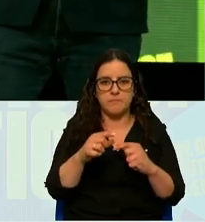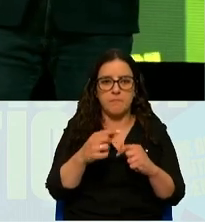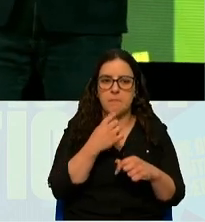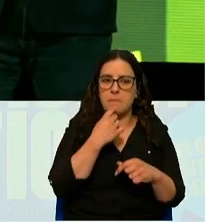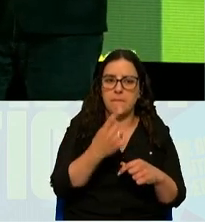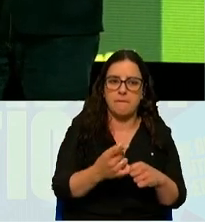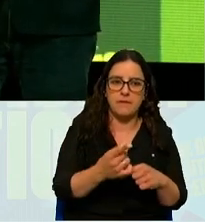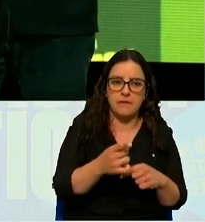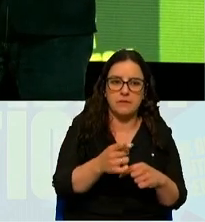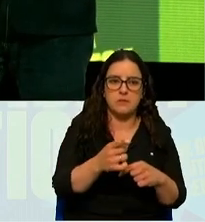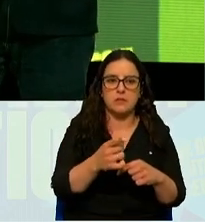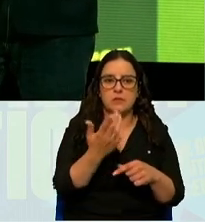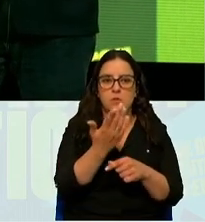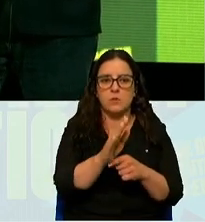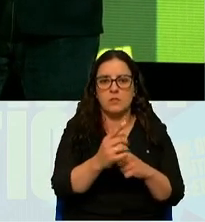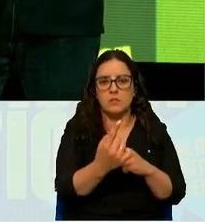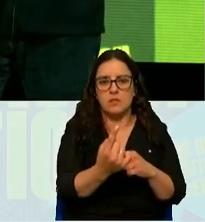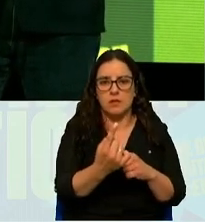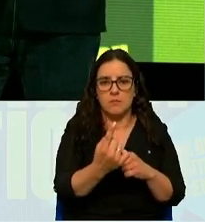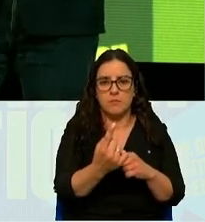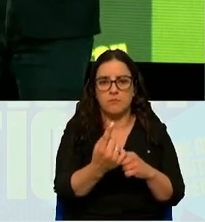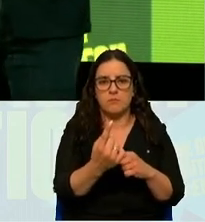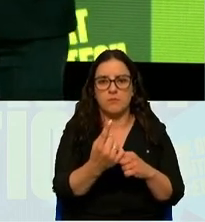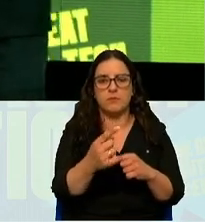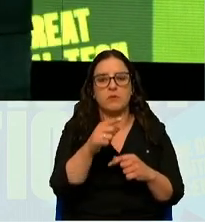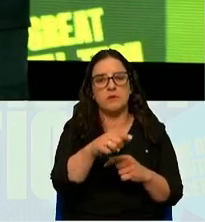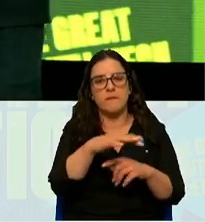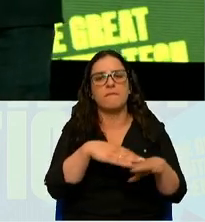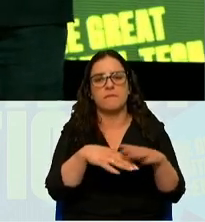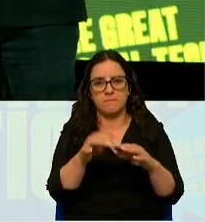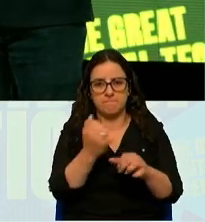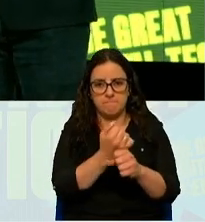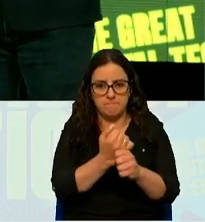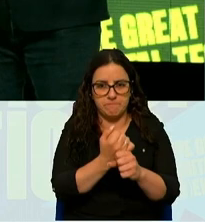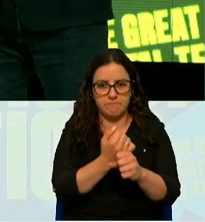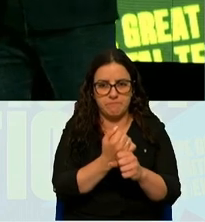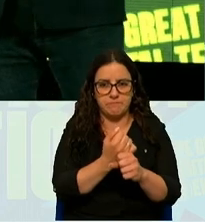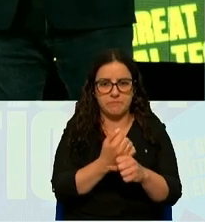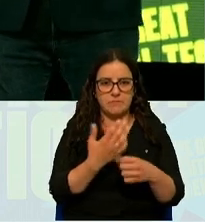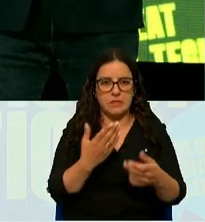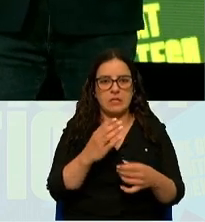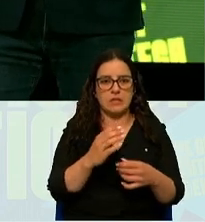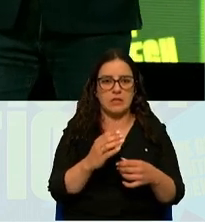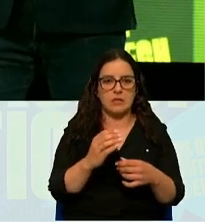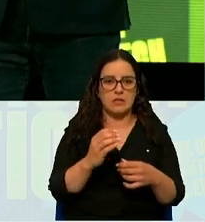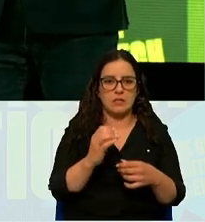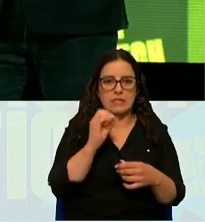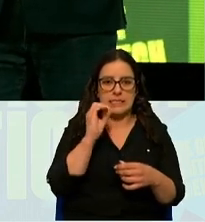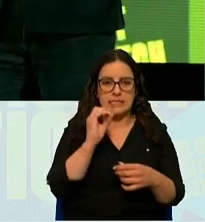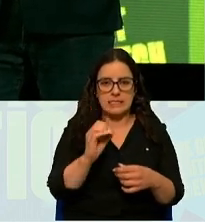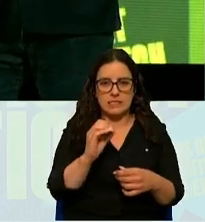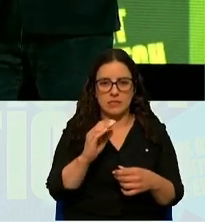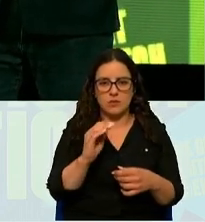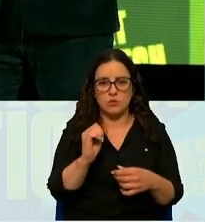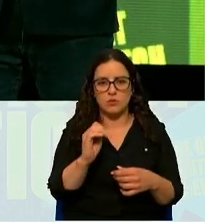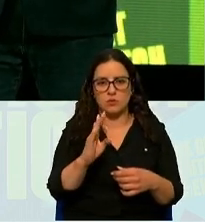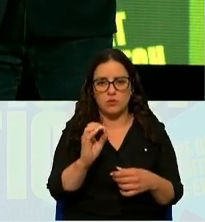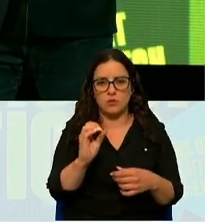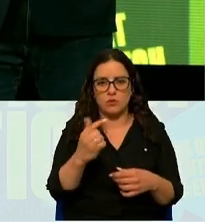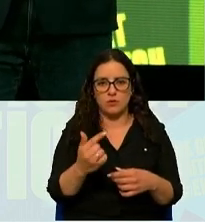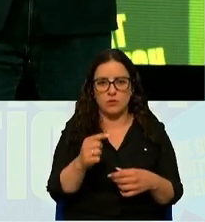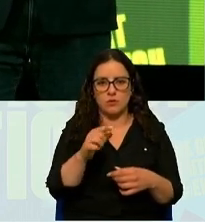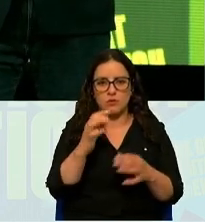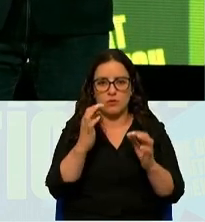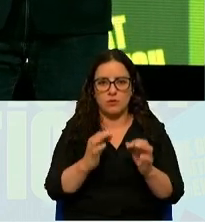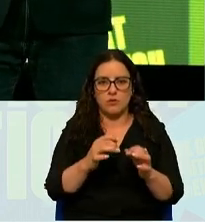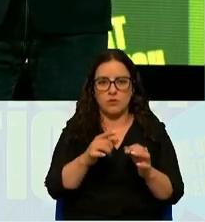one example, and it's able to perform that task. And nowadays, we're seeing a lot of zero-shot, and that's the one that I'm sure that you have used, where